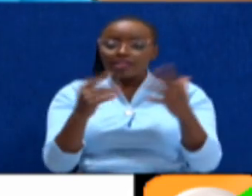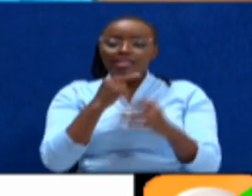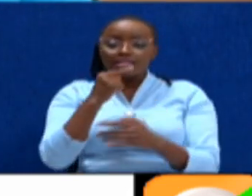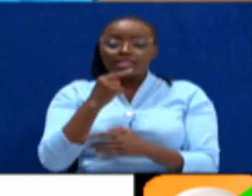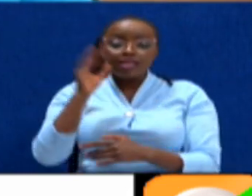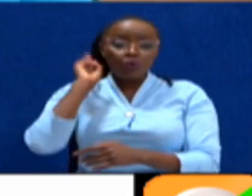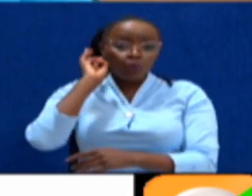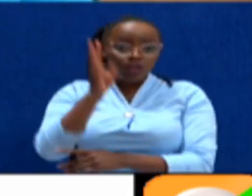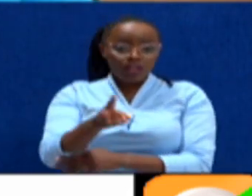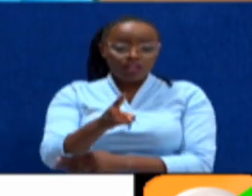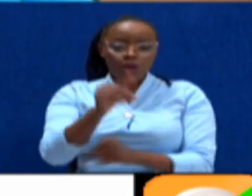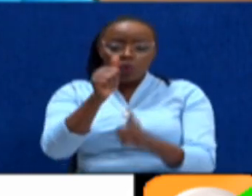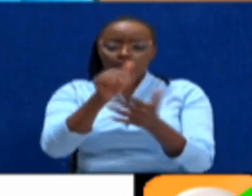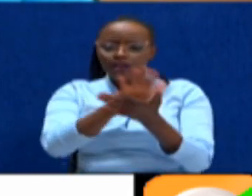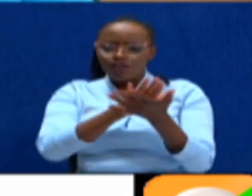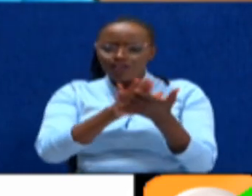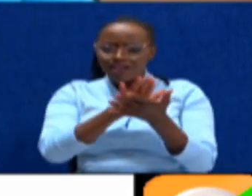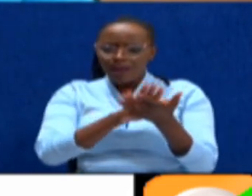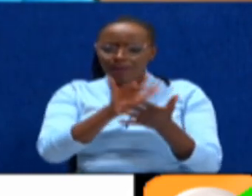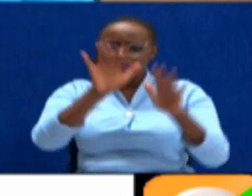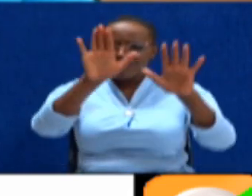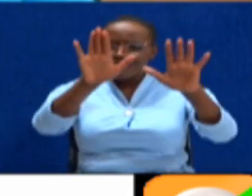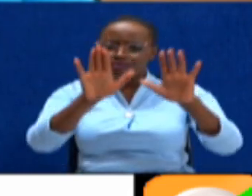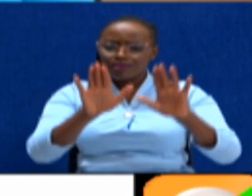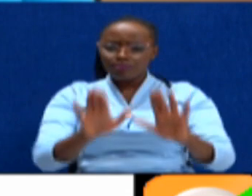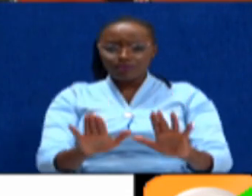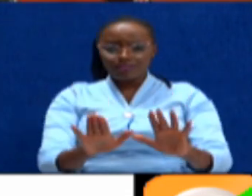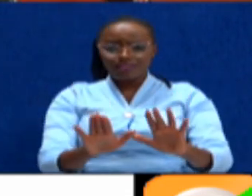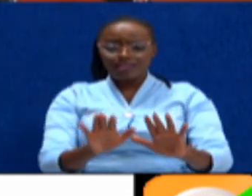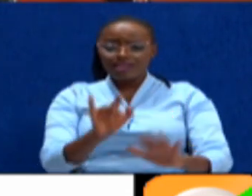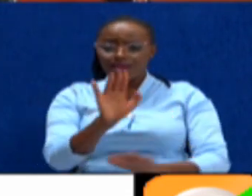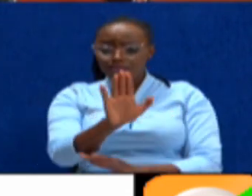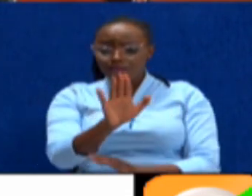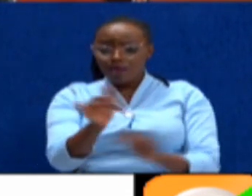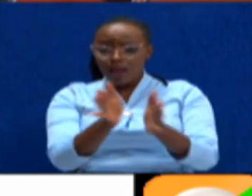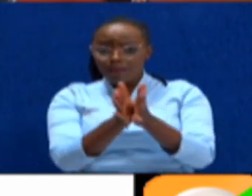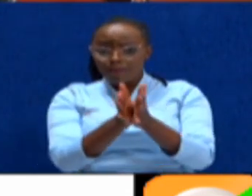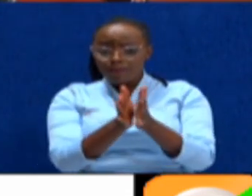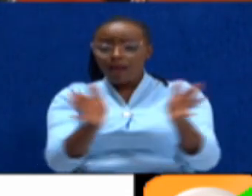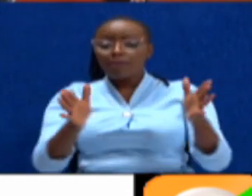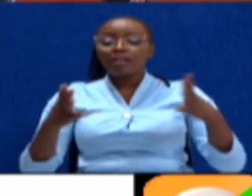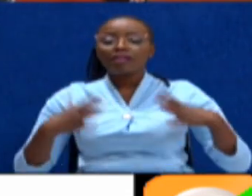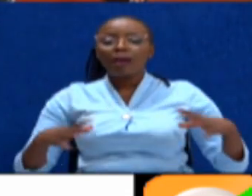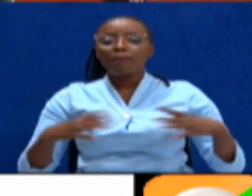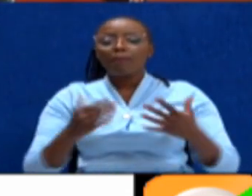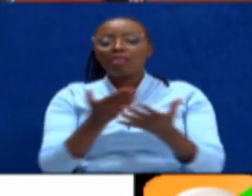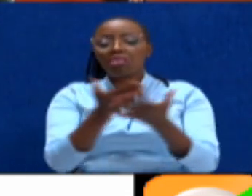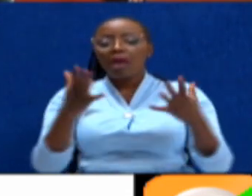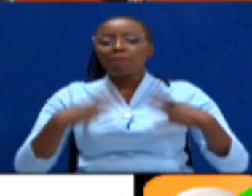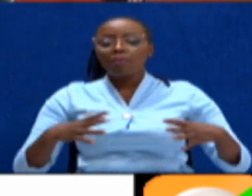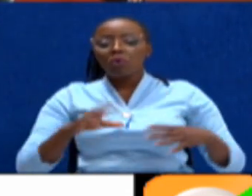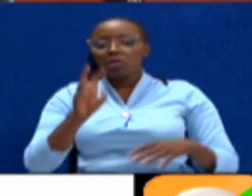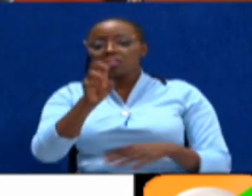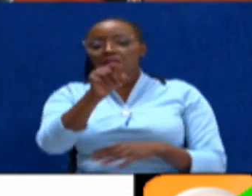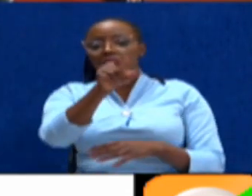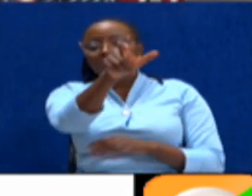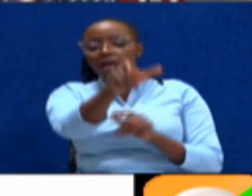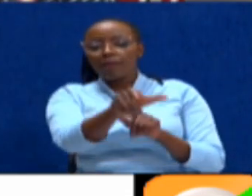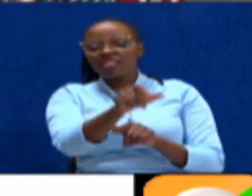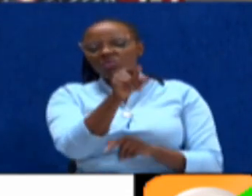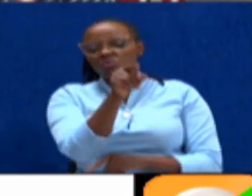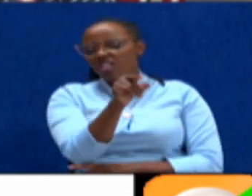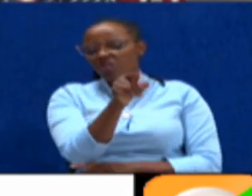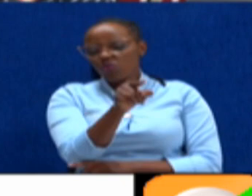said that are fundamentally critical in the public purview. People will always look at you as,